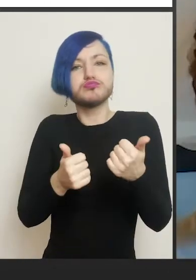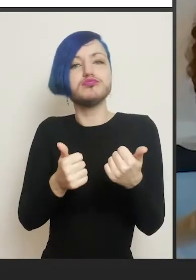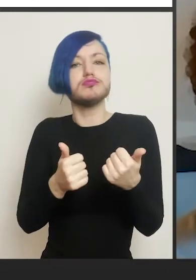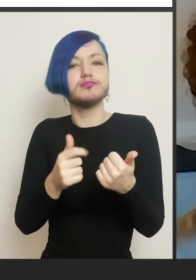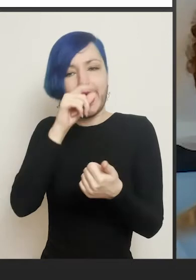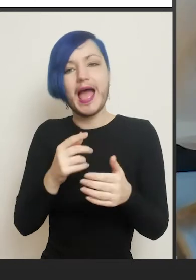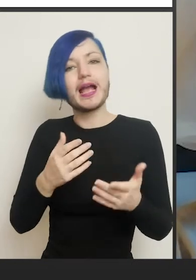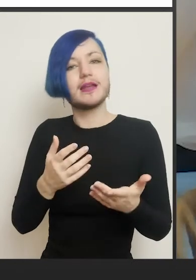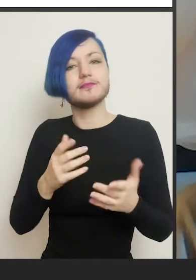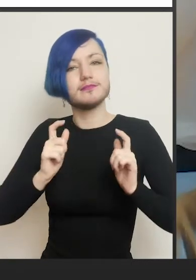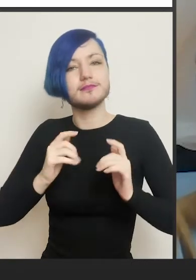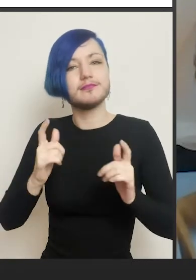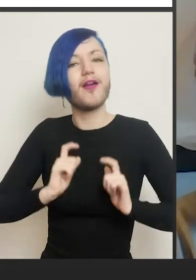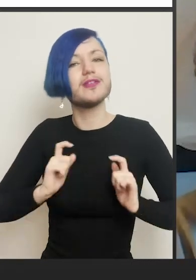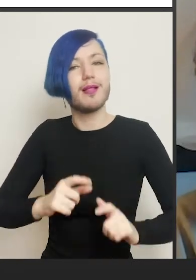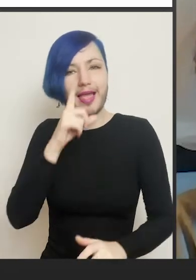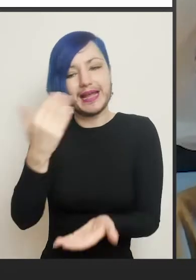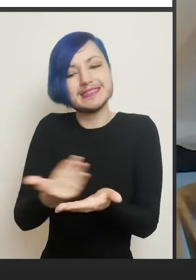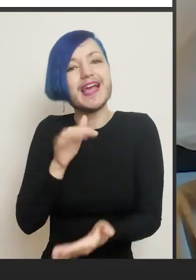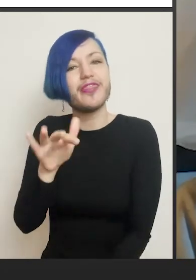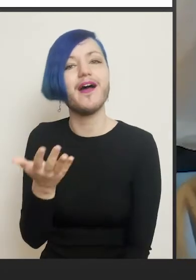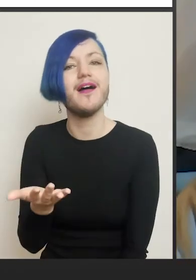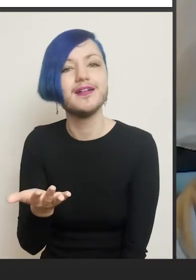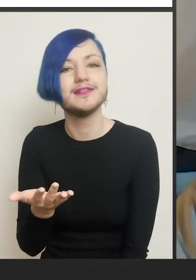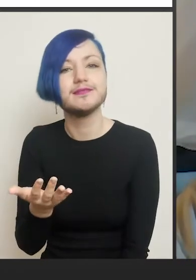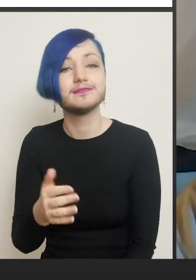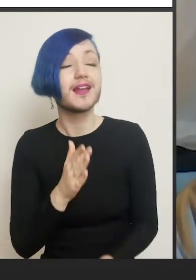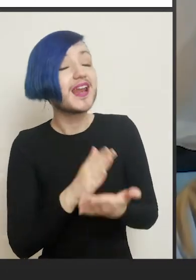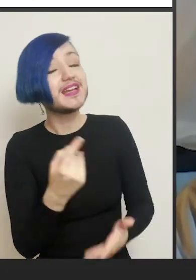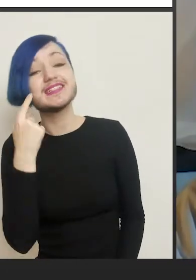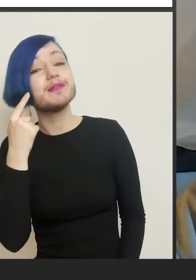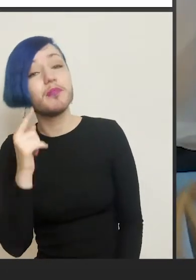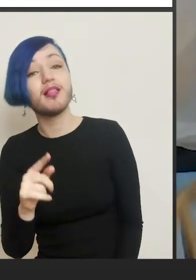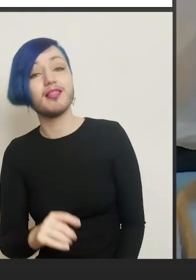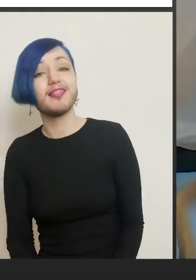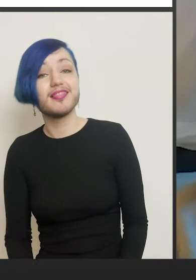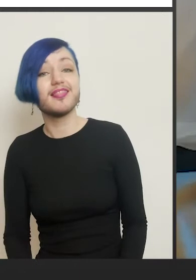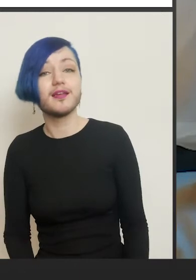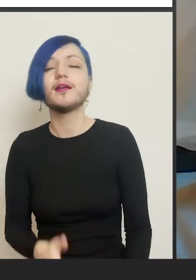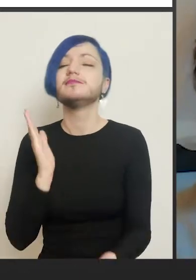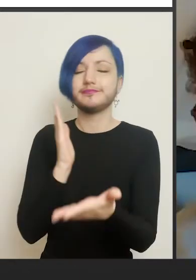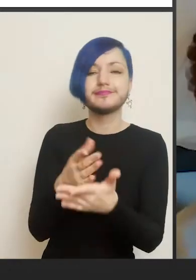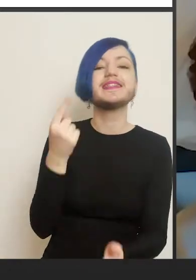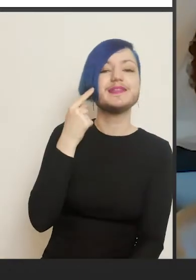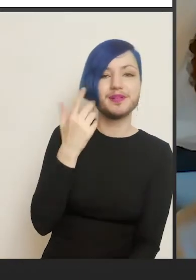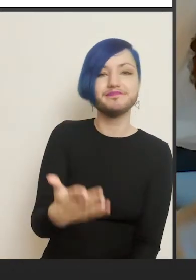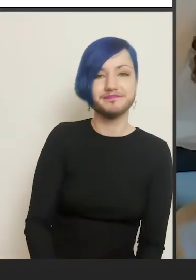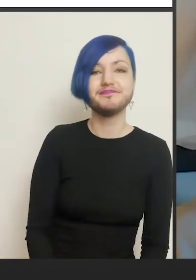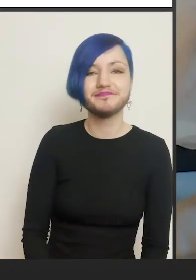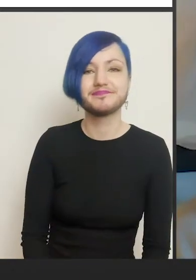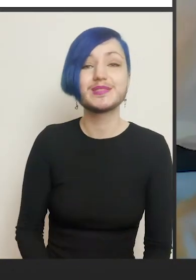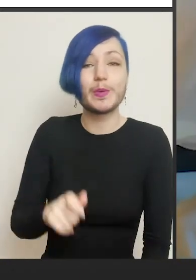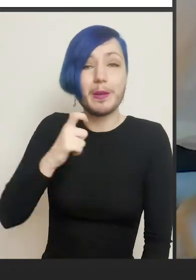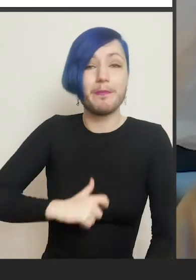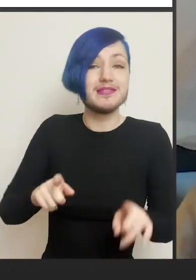and talk to this person. They're safe to talk to. Right. And it was simple as that. Yeah. It's as simple as that.